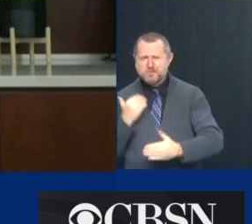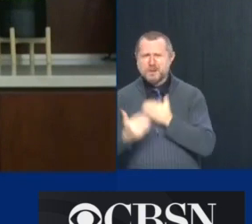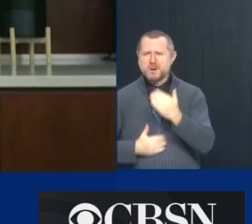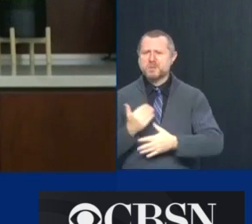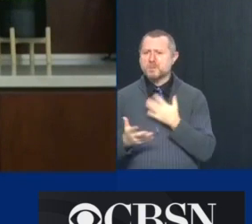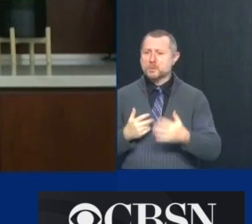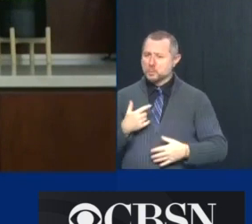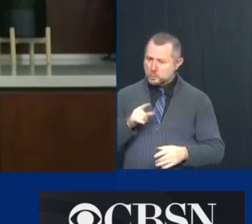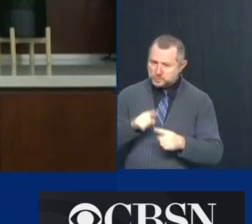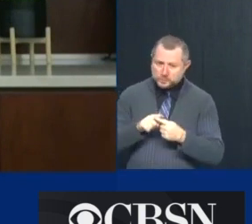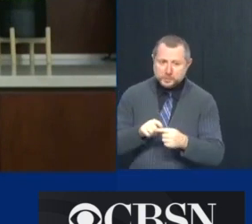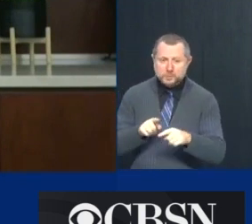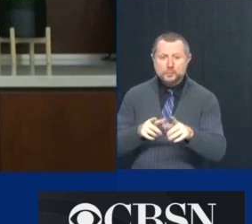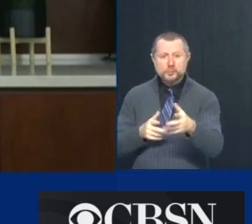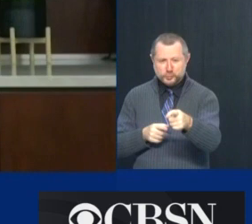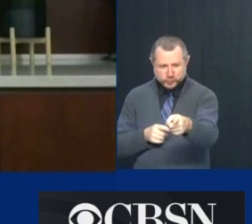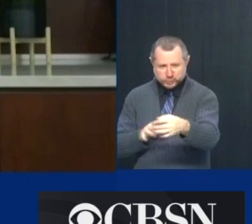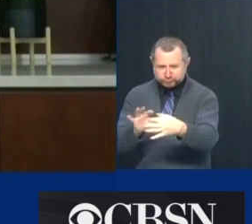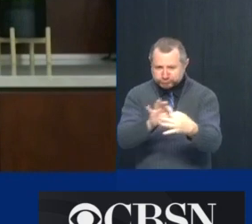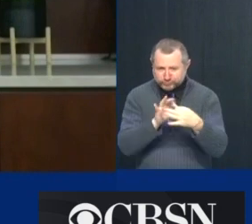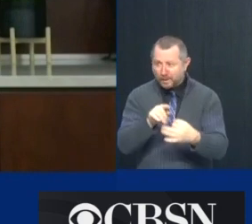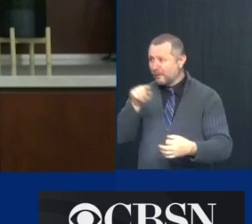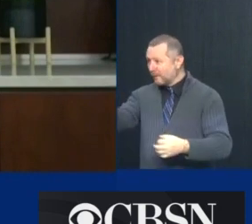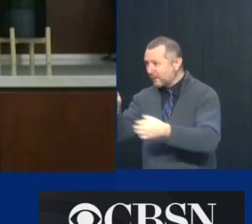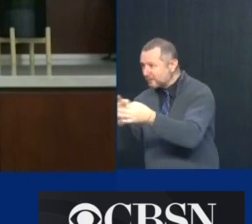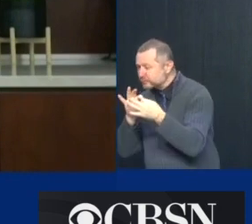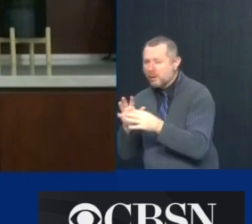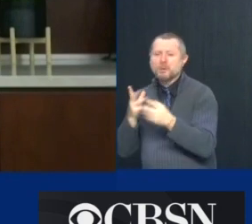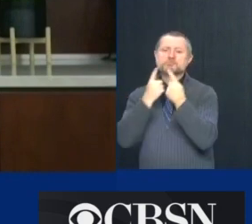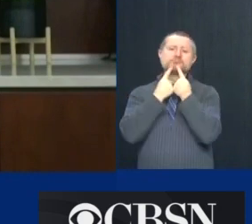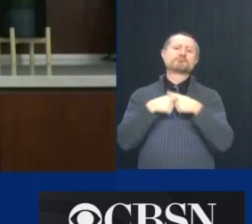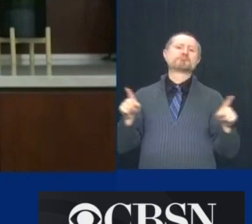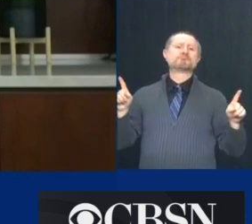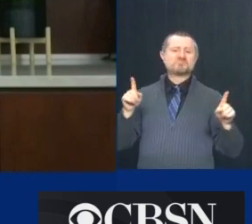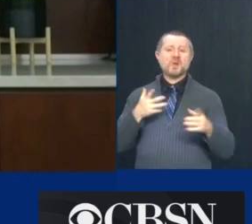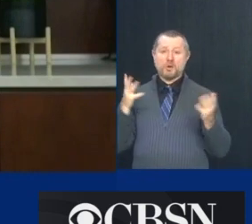partnership, we managed it. And we learned a lot along the way.